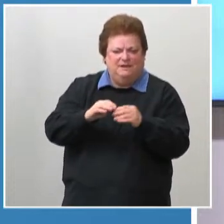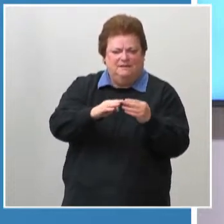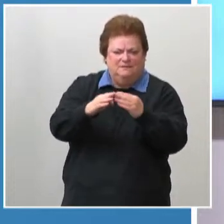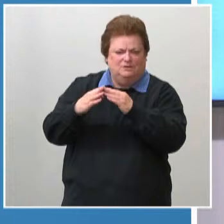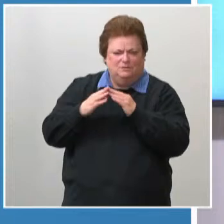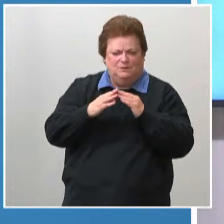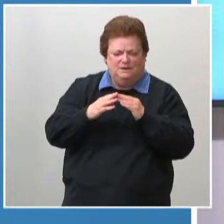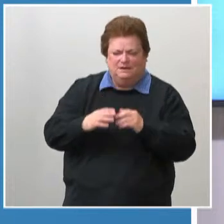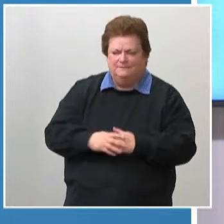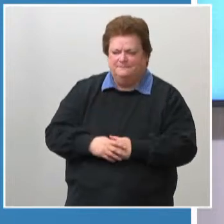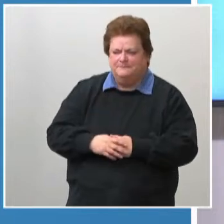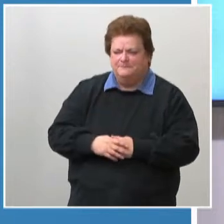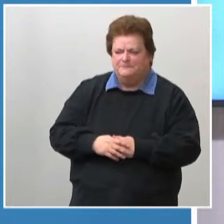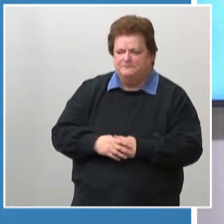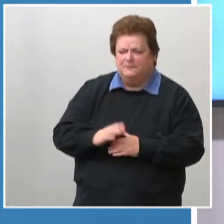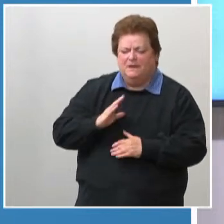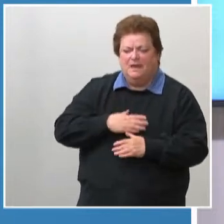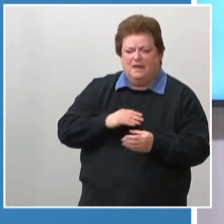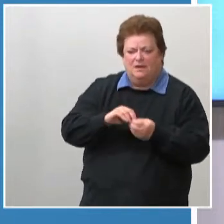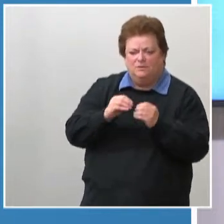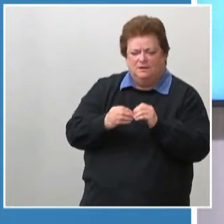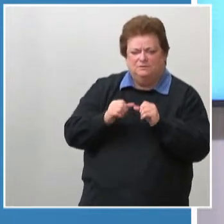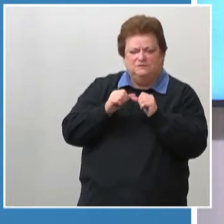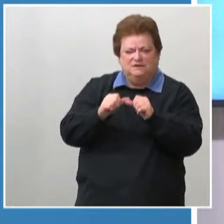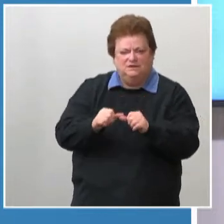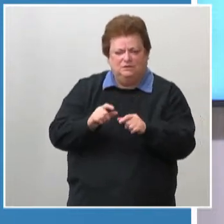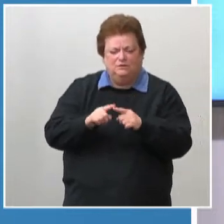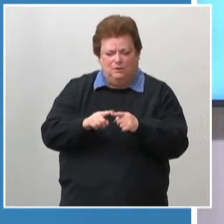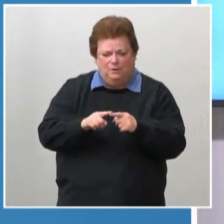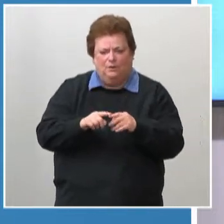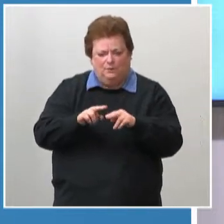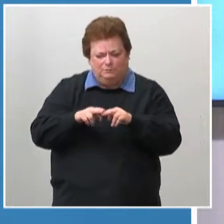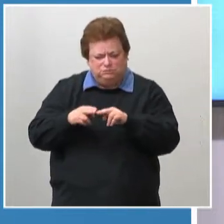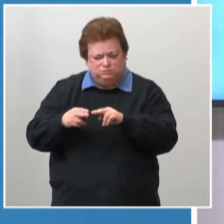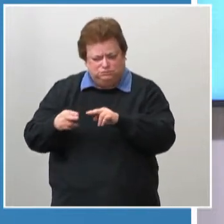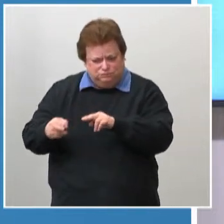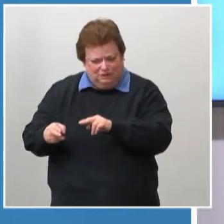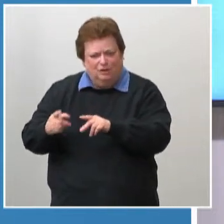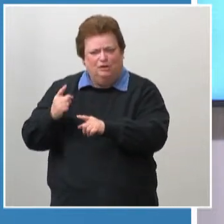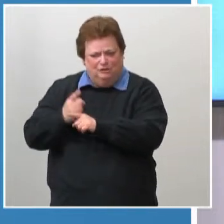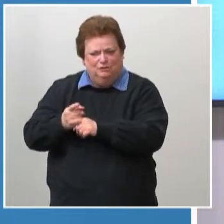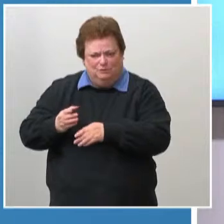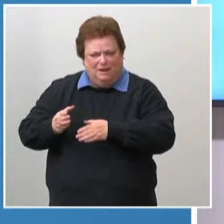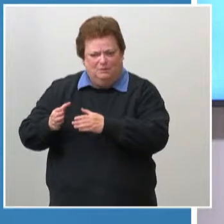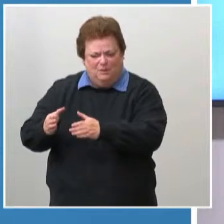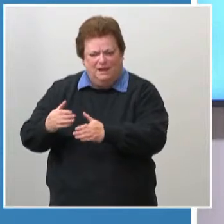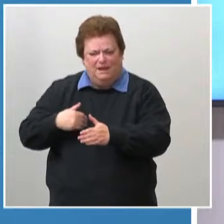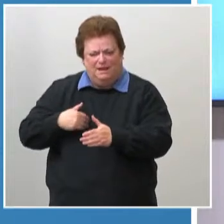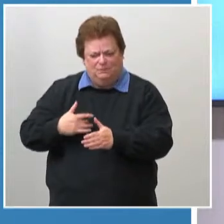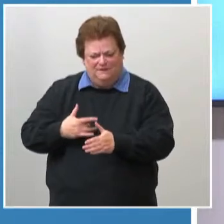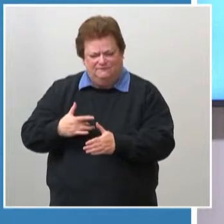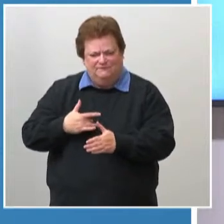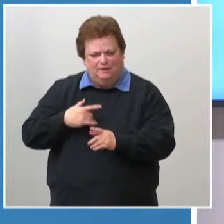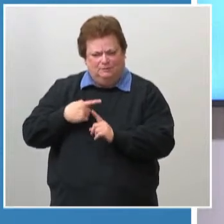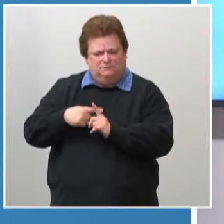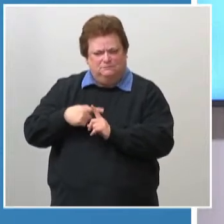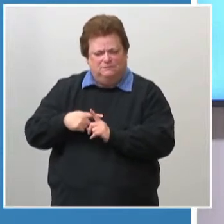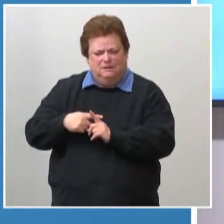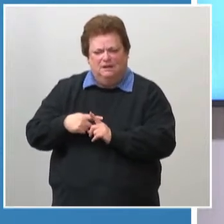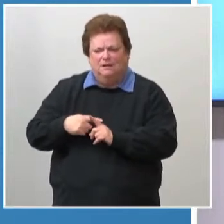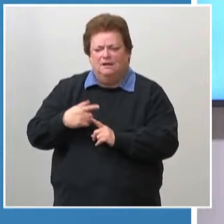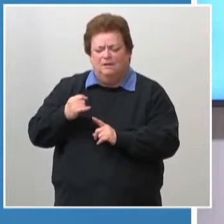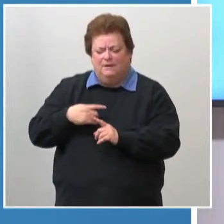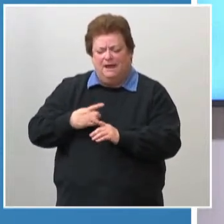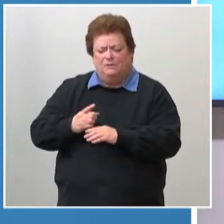community. Our numbers continue to head in the right direction, and we're encouraged by our progress. Our risk dial has moved